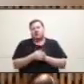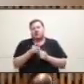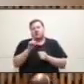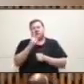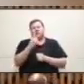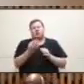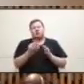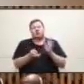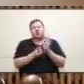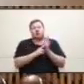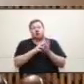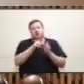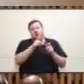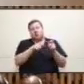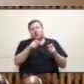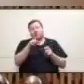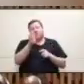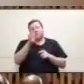at